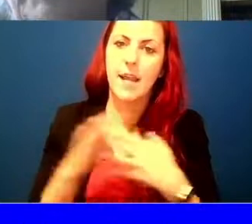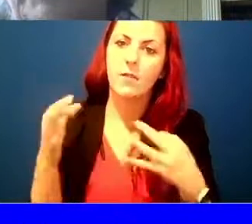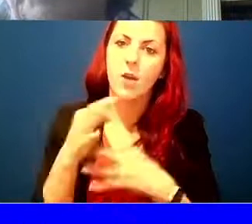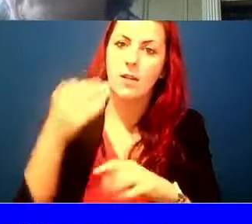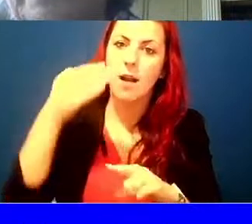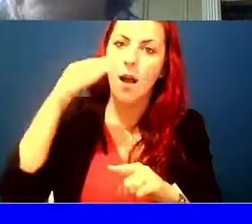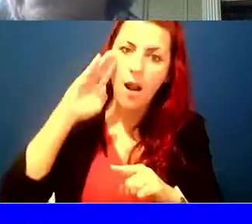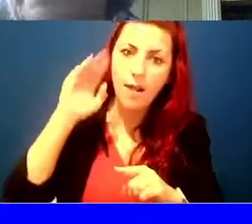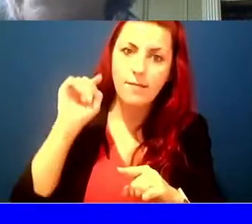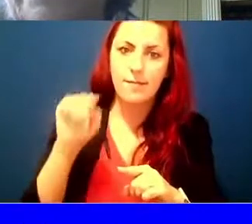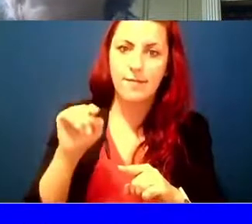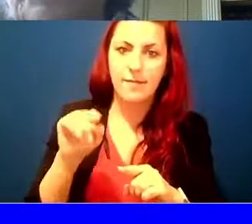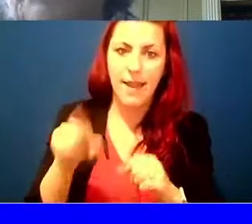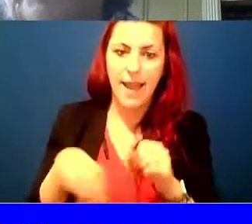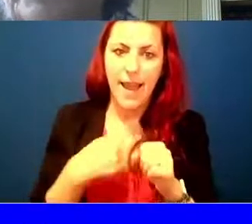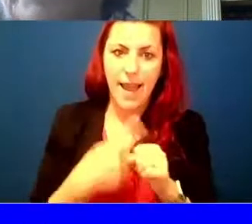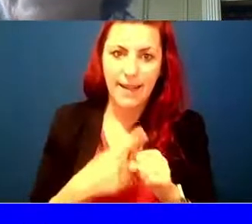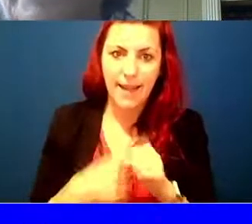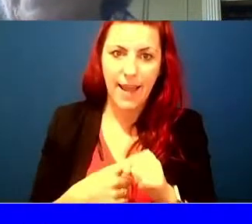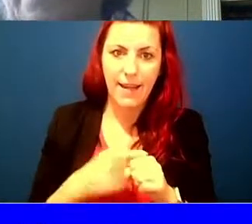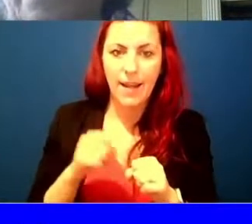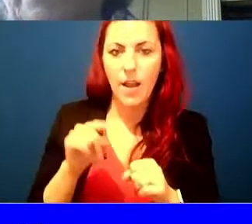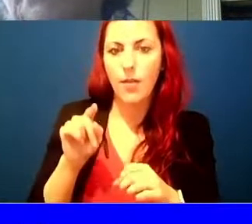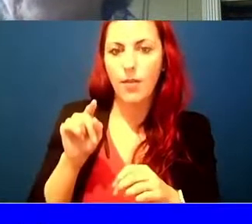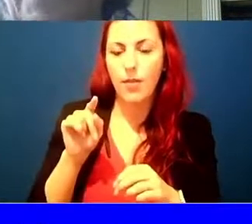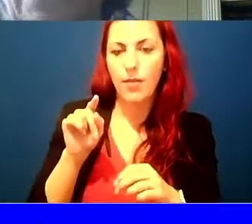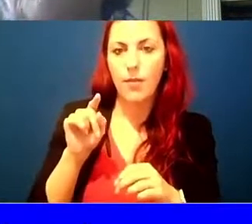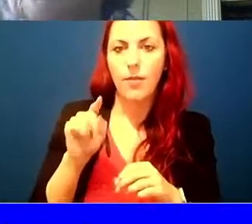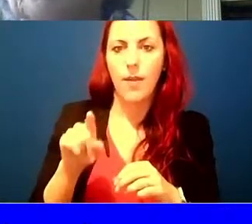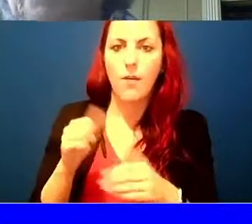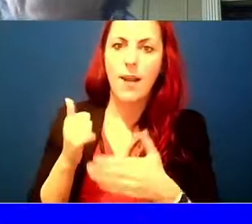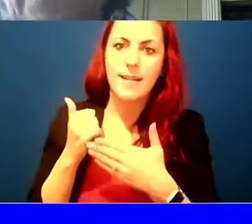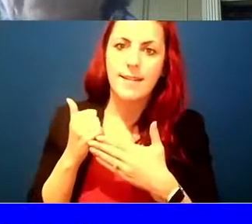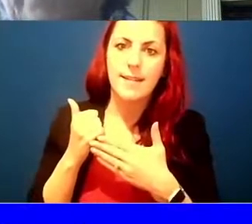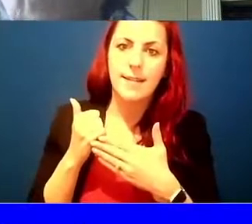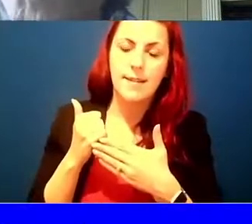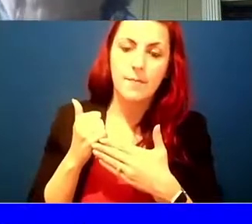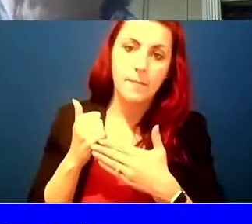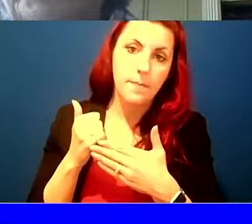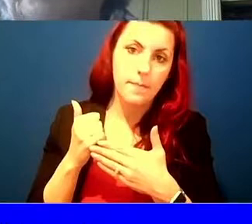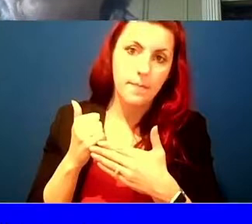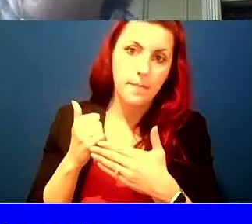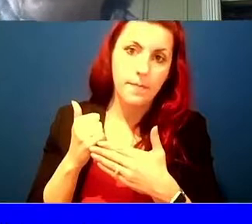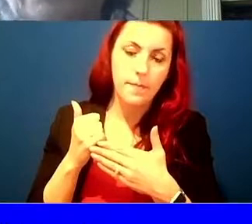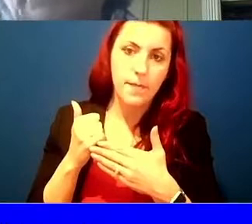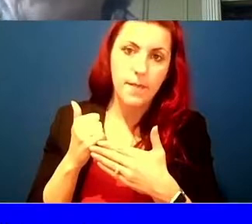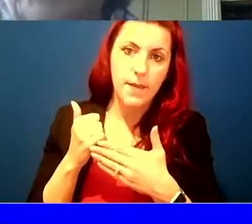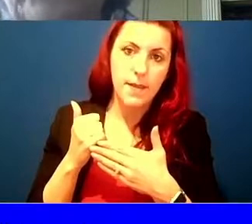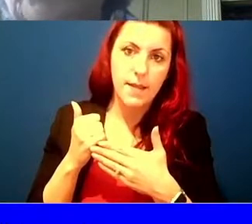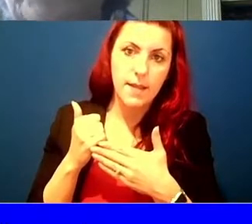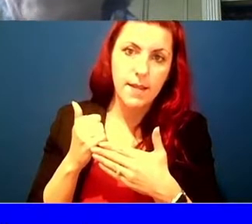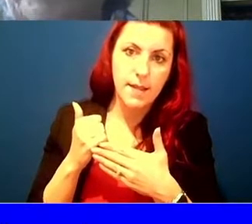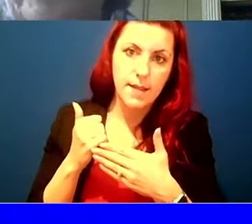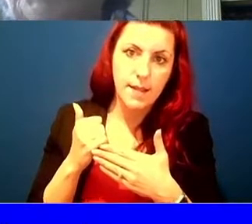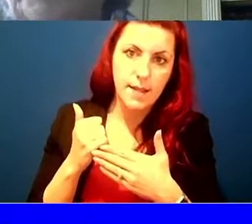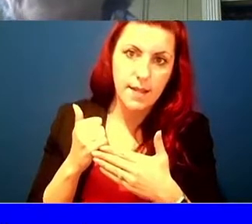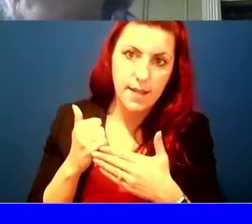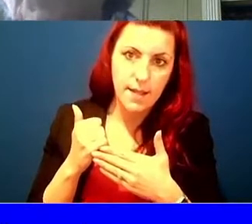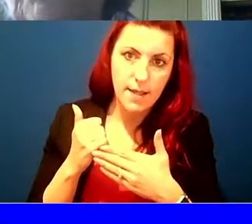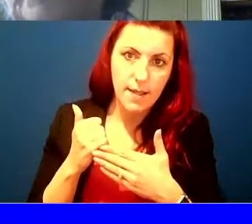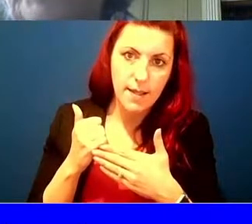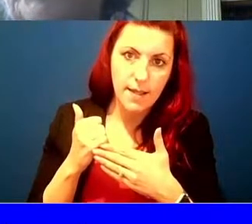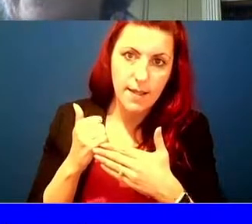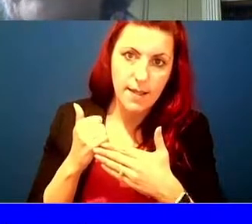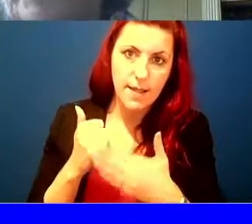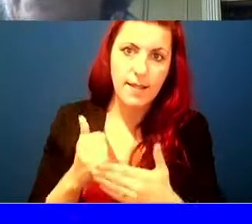are adamant since its inception in 2016 that we have all-embracing adult safeguarding legislation, and